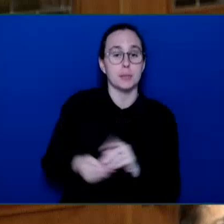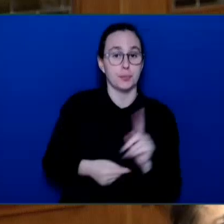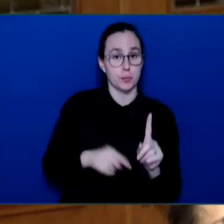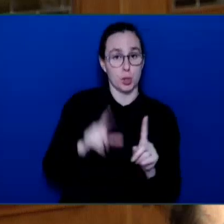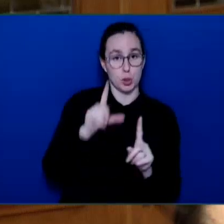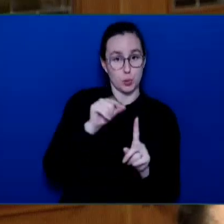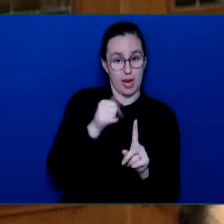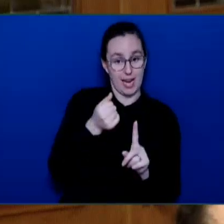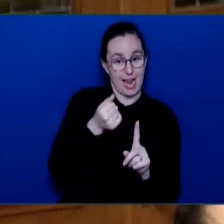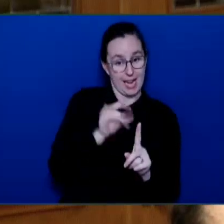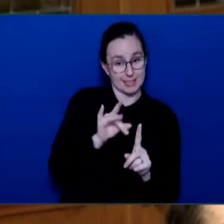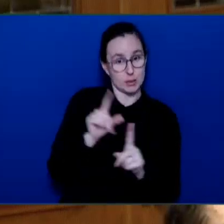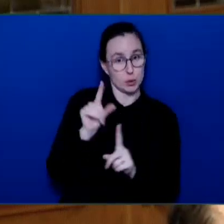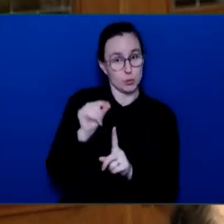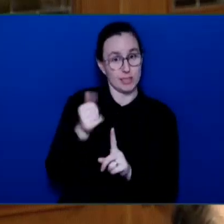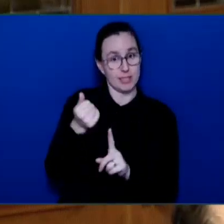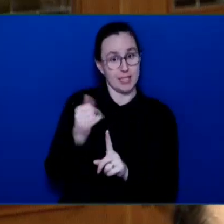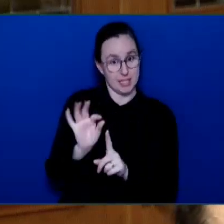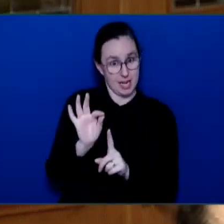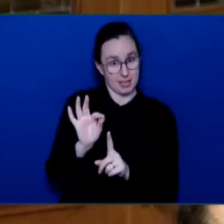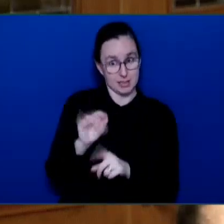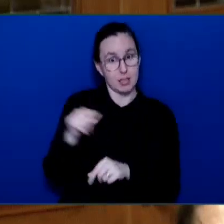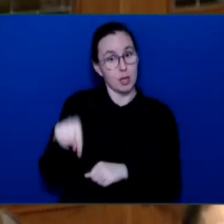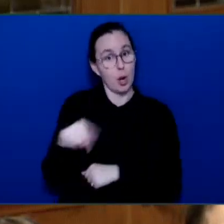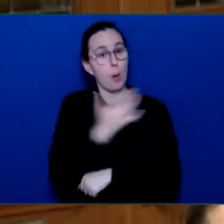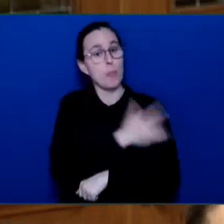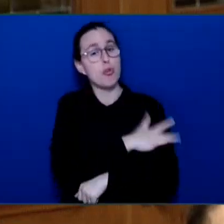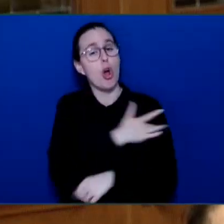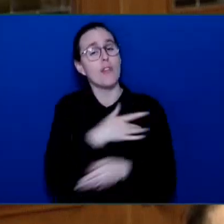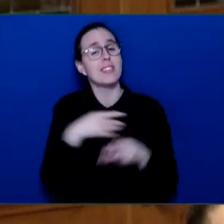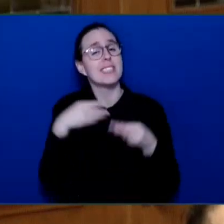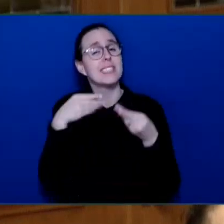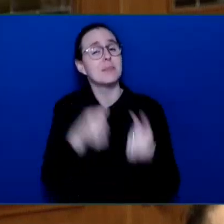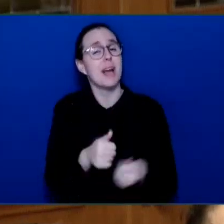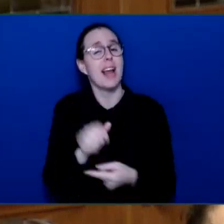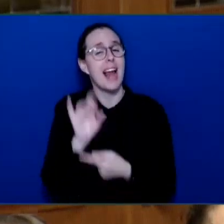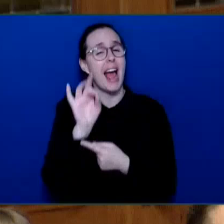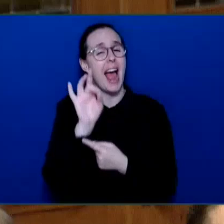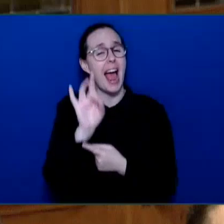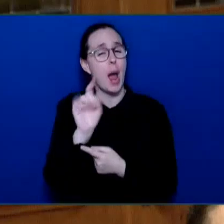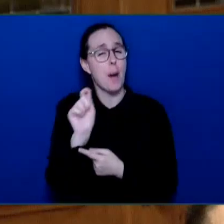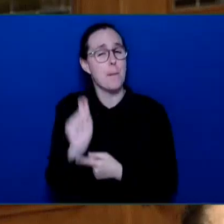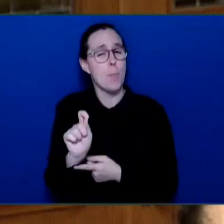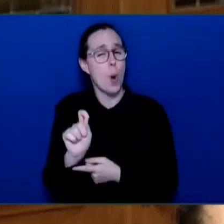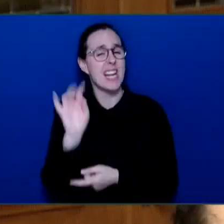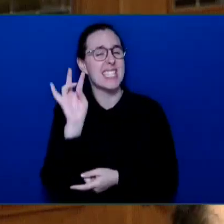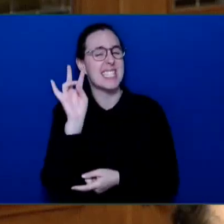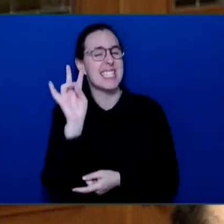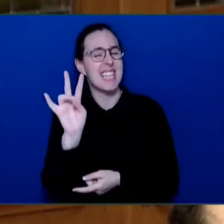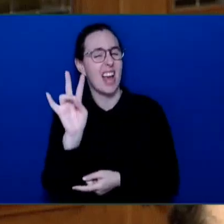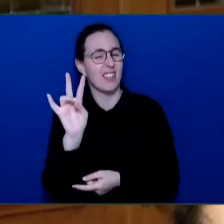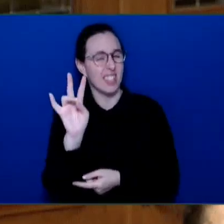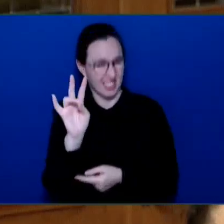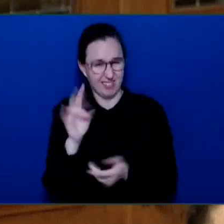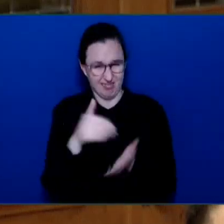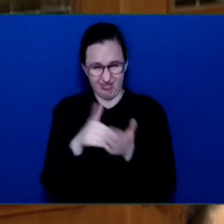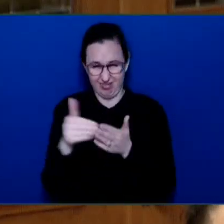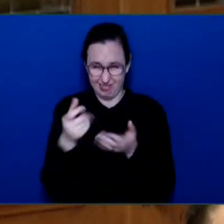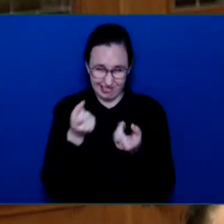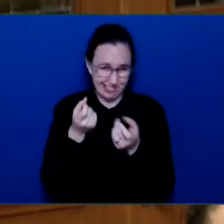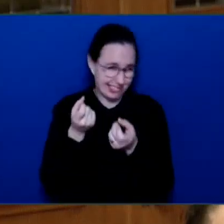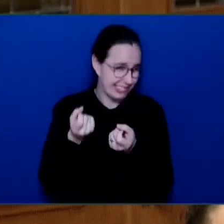annually on contract nurses. By 2021-22, the spending jumped to $64